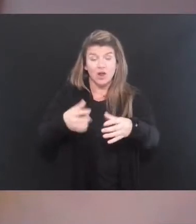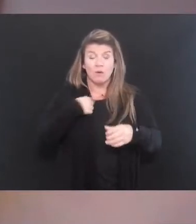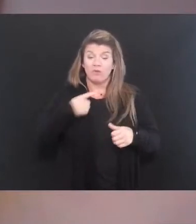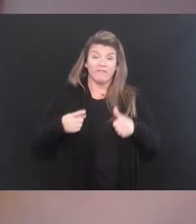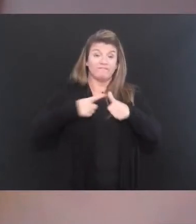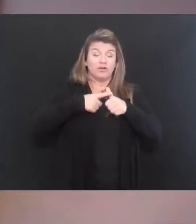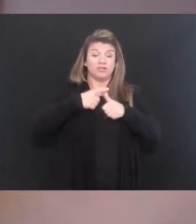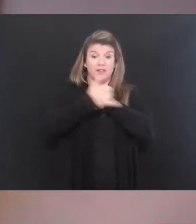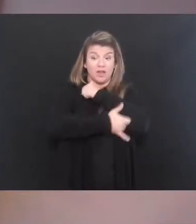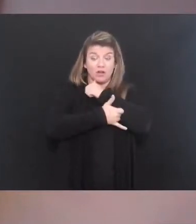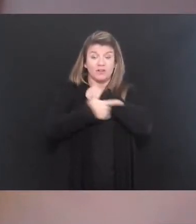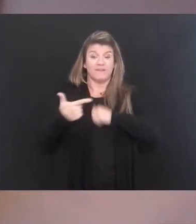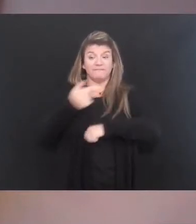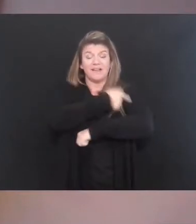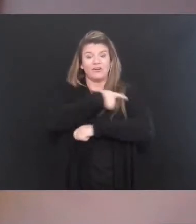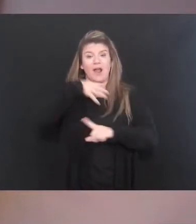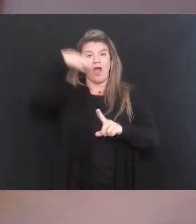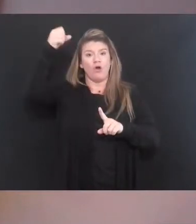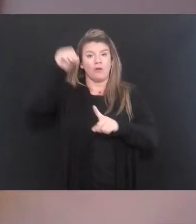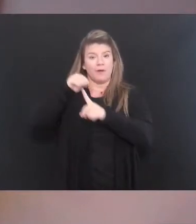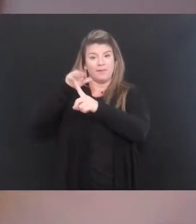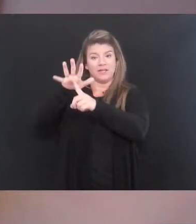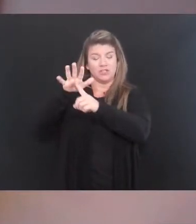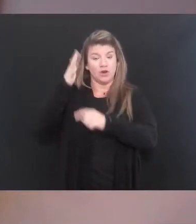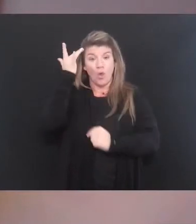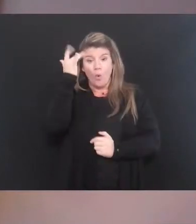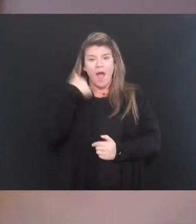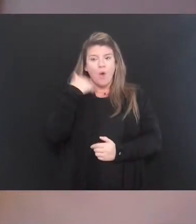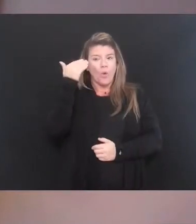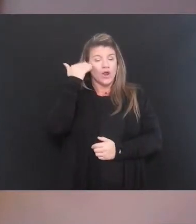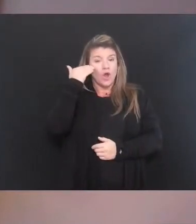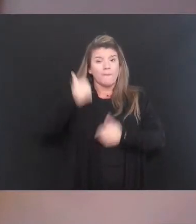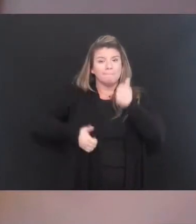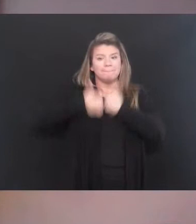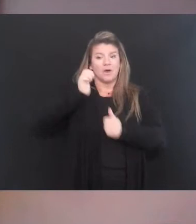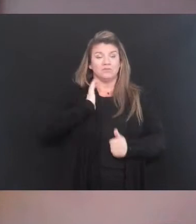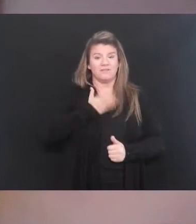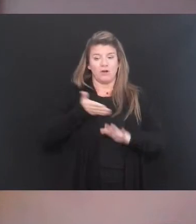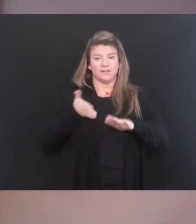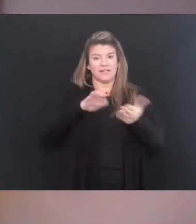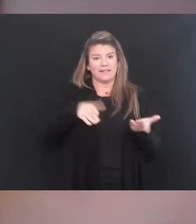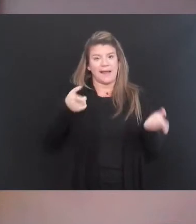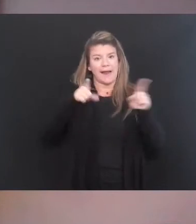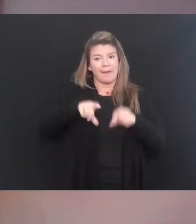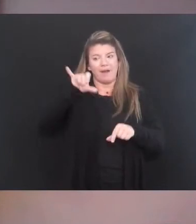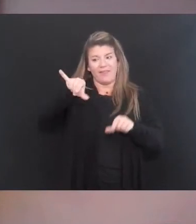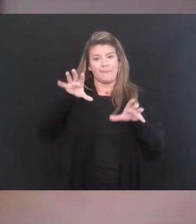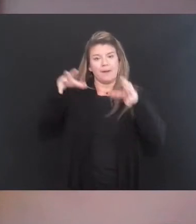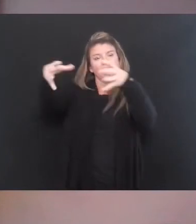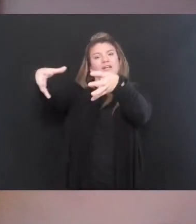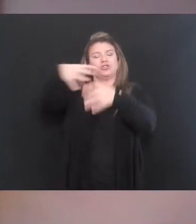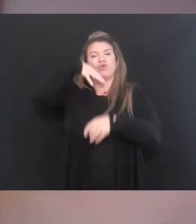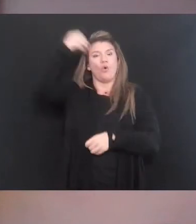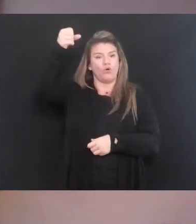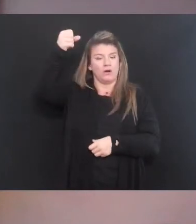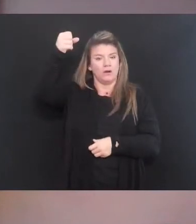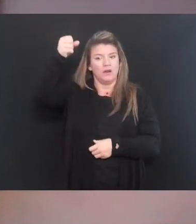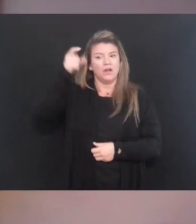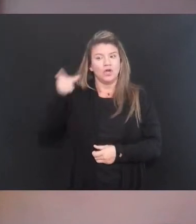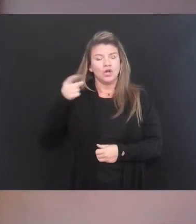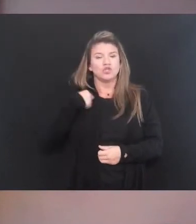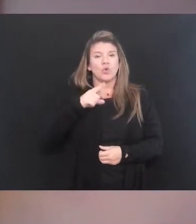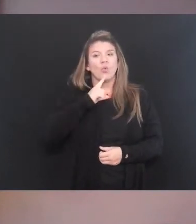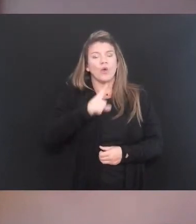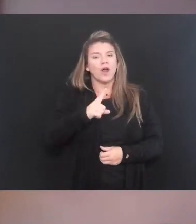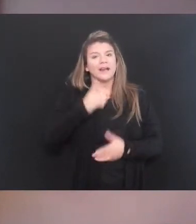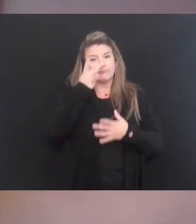country to vaccinate our elders, because we know that the majority of our deaths happen in our older part of our population. So we are very